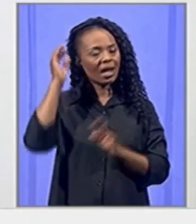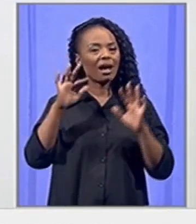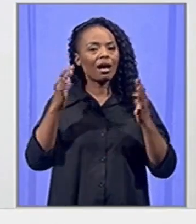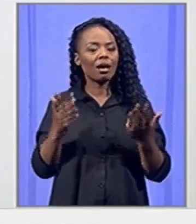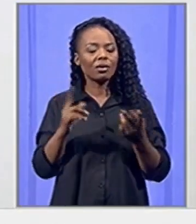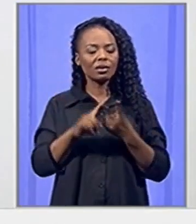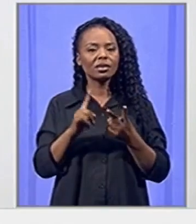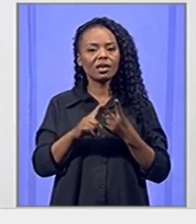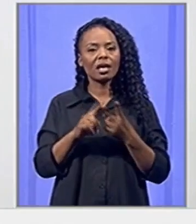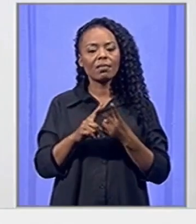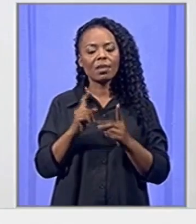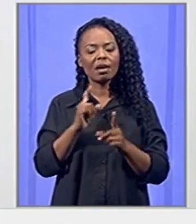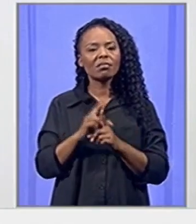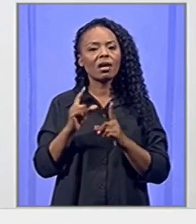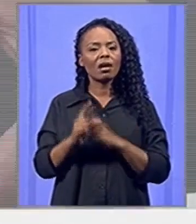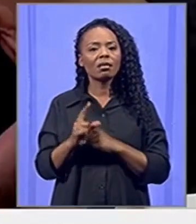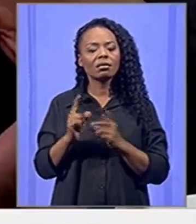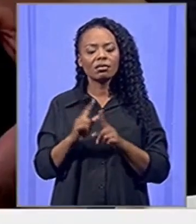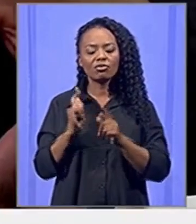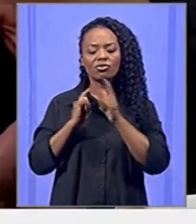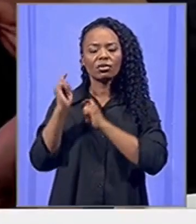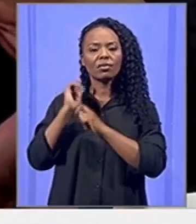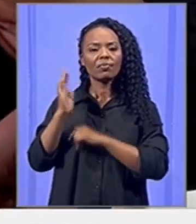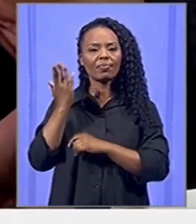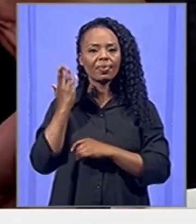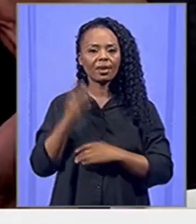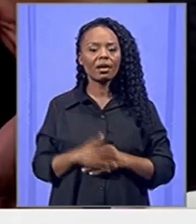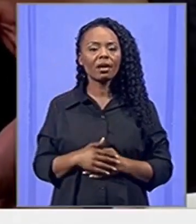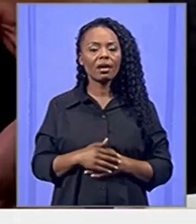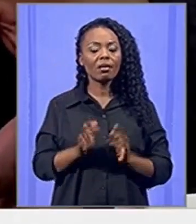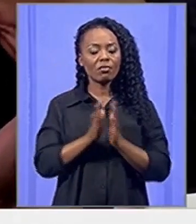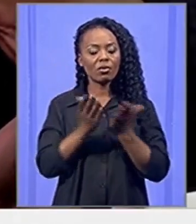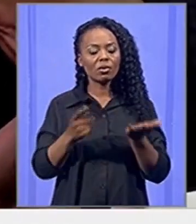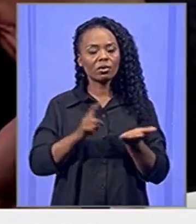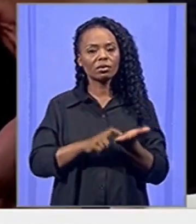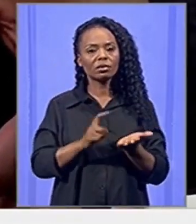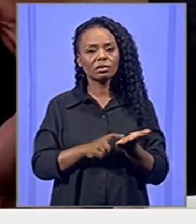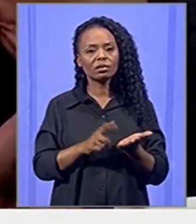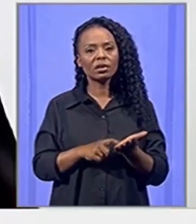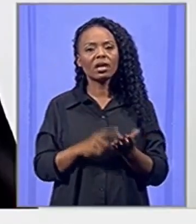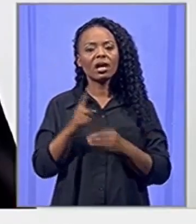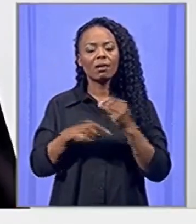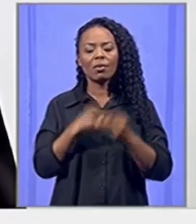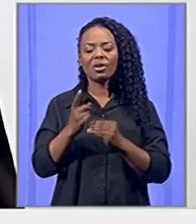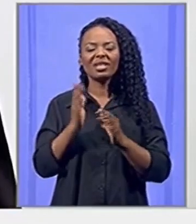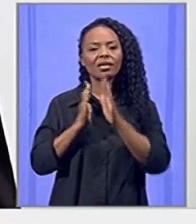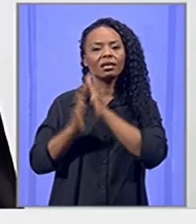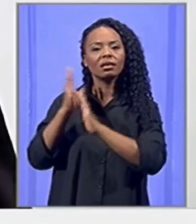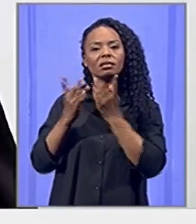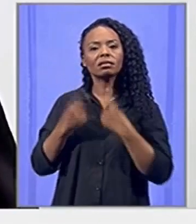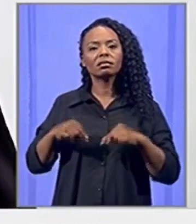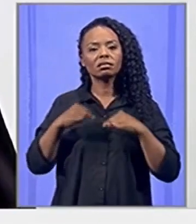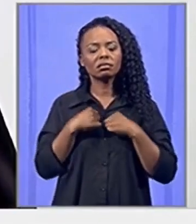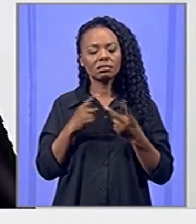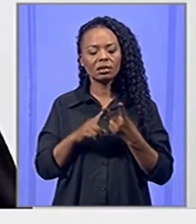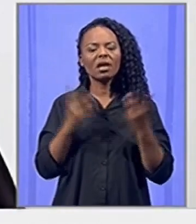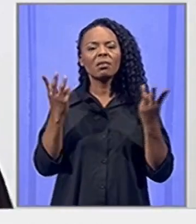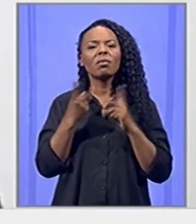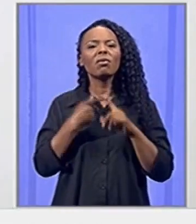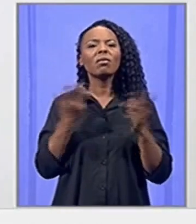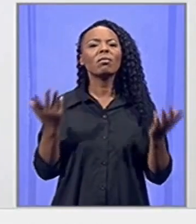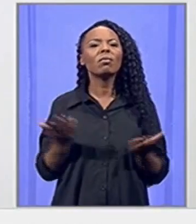Take about the book that I'm holding now here in front of me. It's a book about our history. It's a book about where we come from as a people,